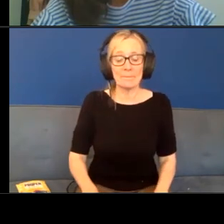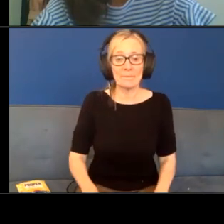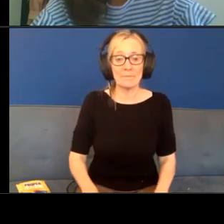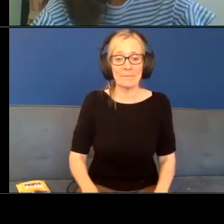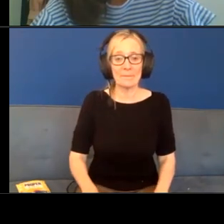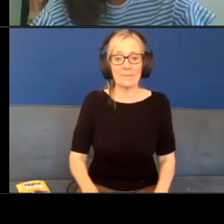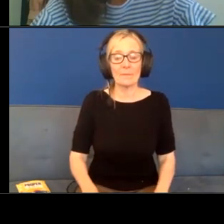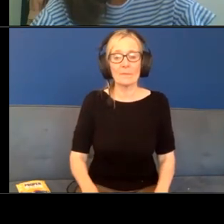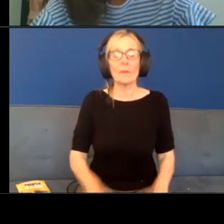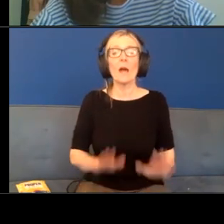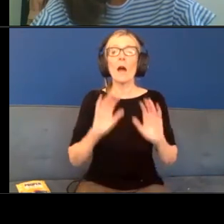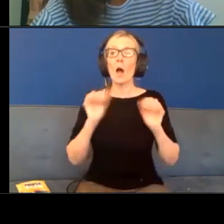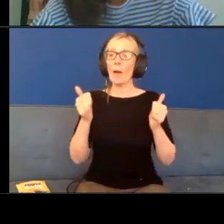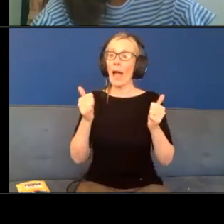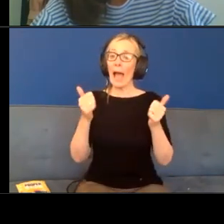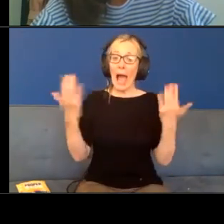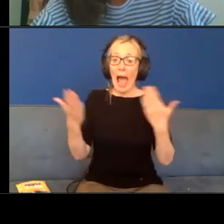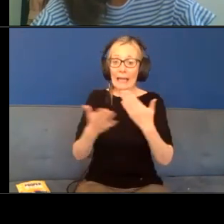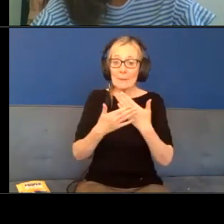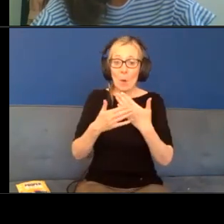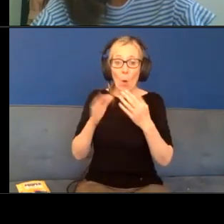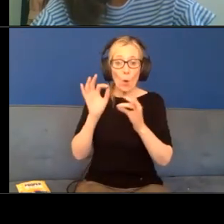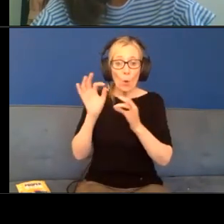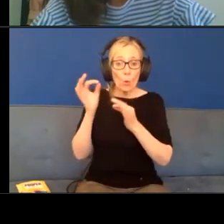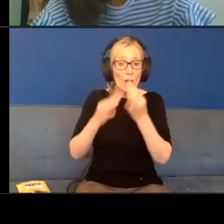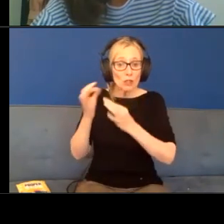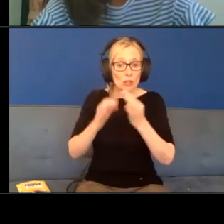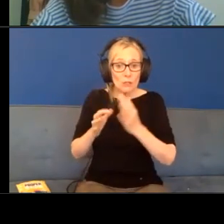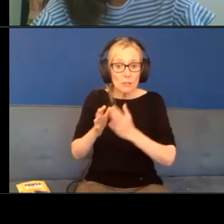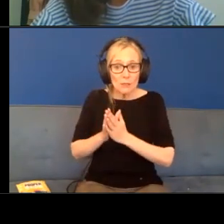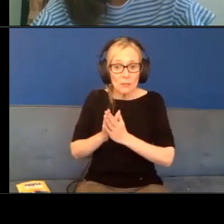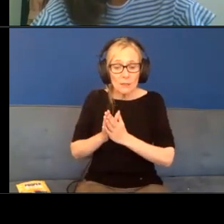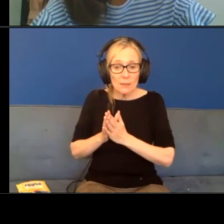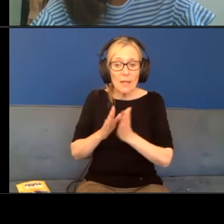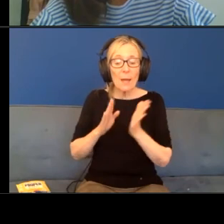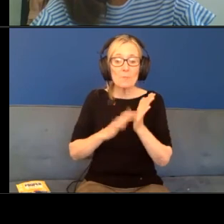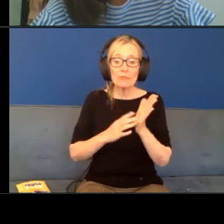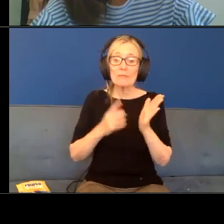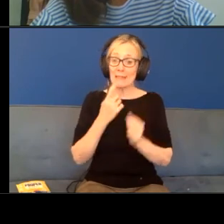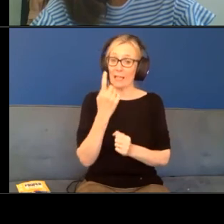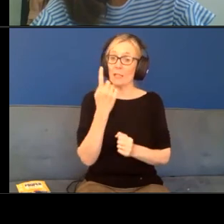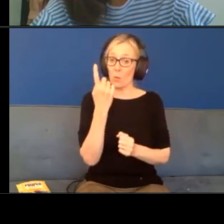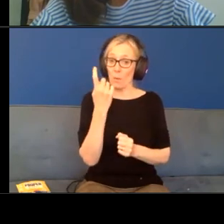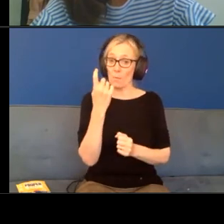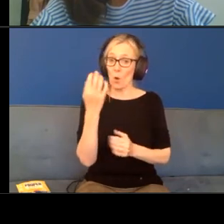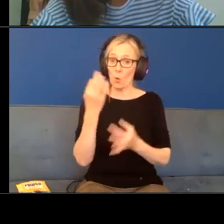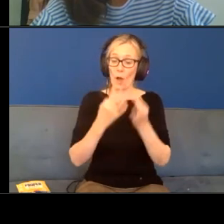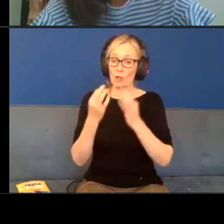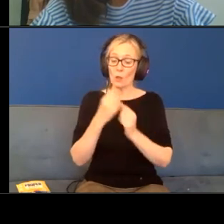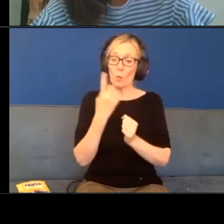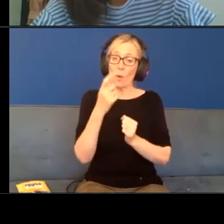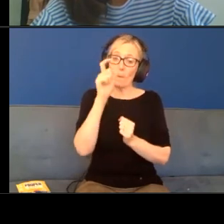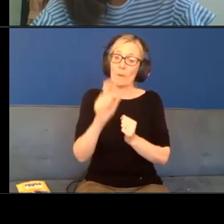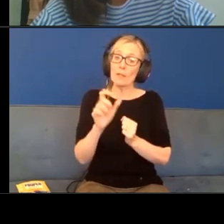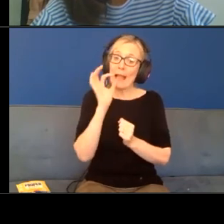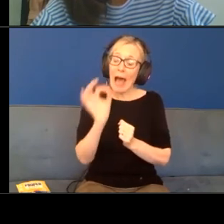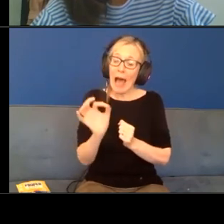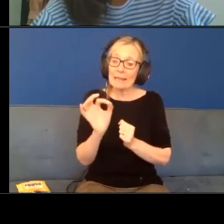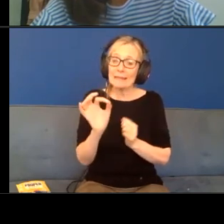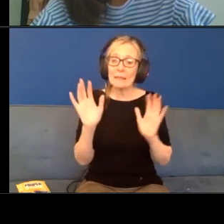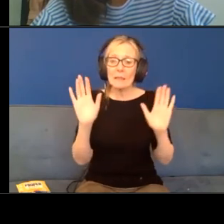Okay. Other questions, Maria, or have we covered everything? We have another one. Someone is asking if by any